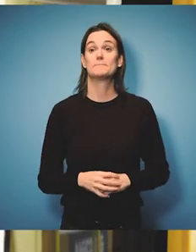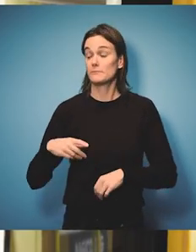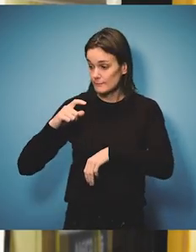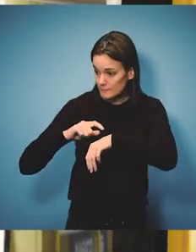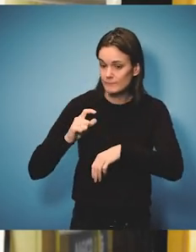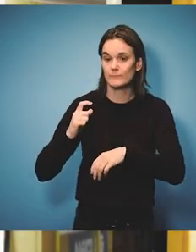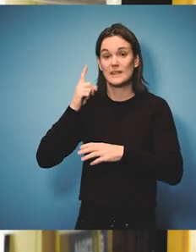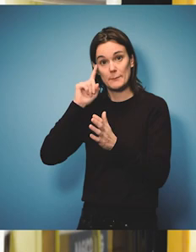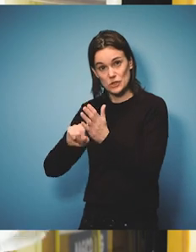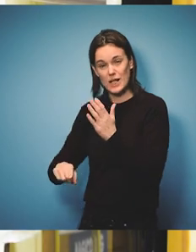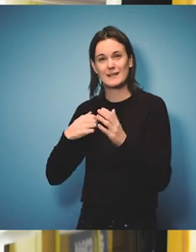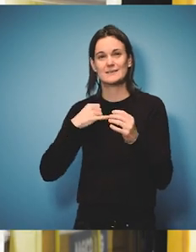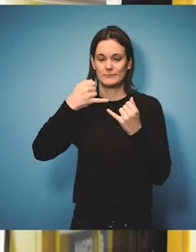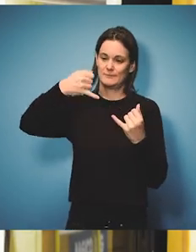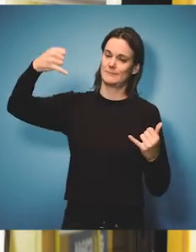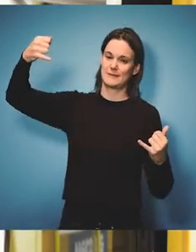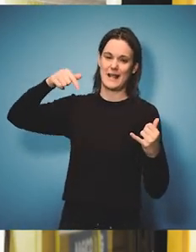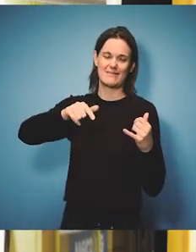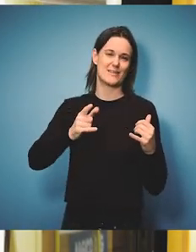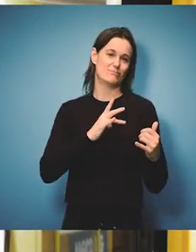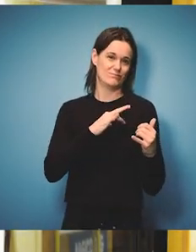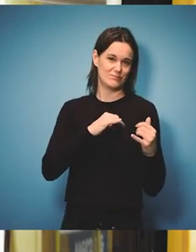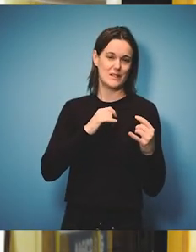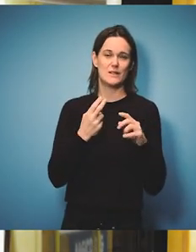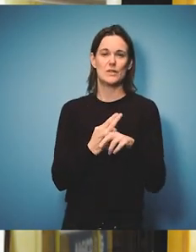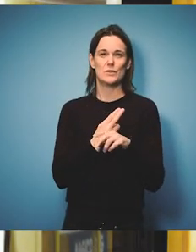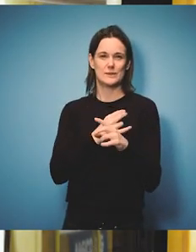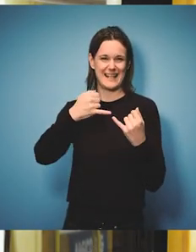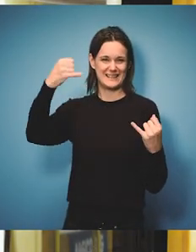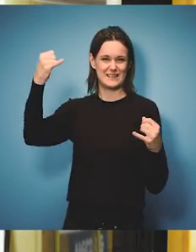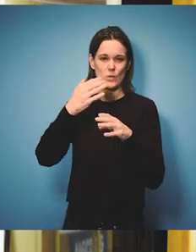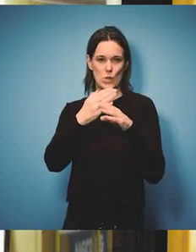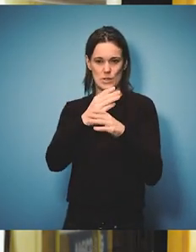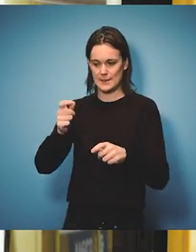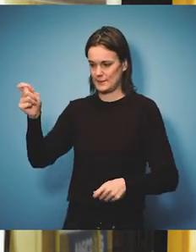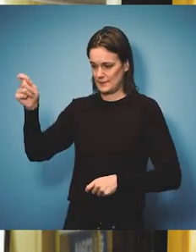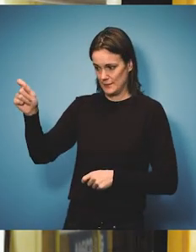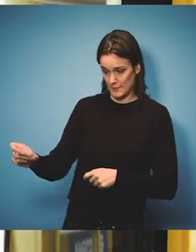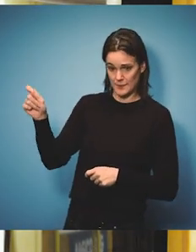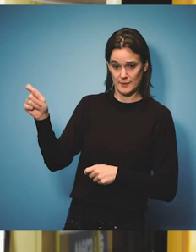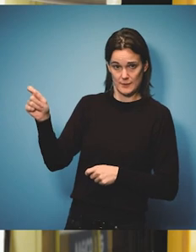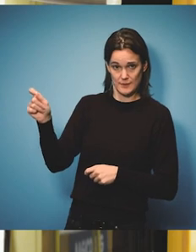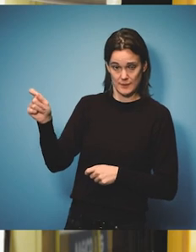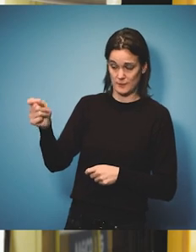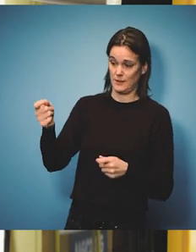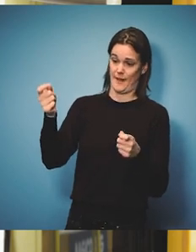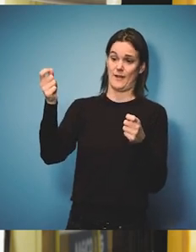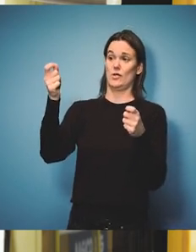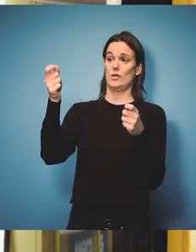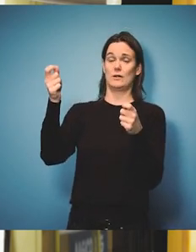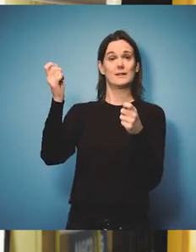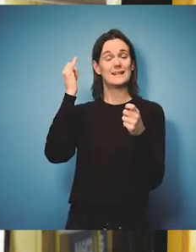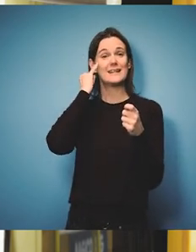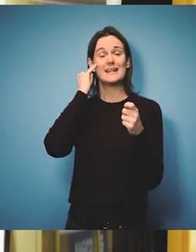minutes. So my timer went off for my cake. What I'm gonna do is I'm gonna check it. I have a neat trick here. I'm gonna use a skewer. I'm